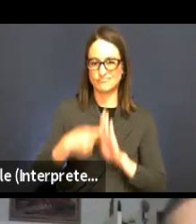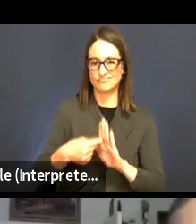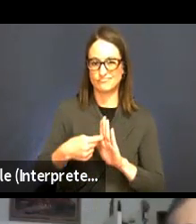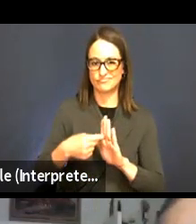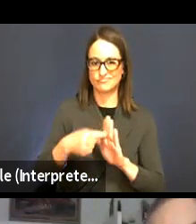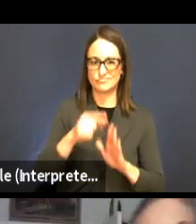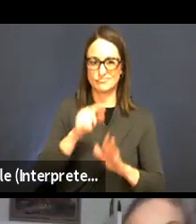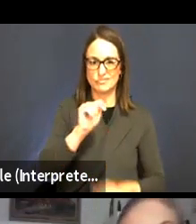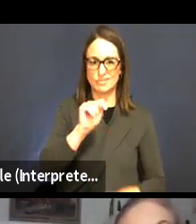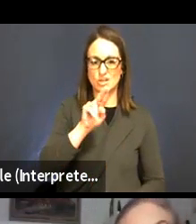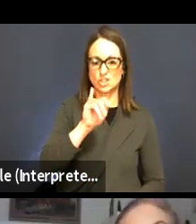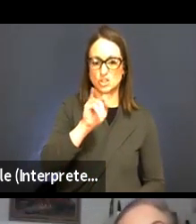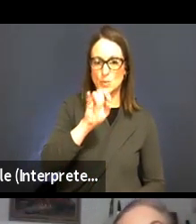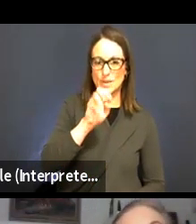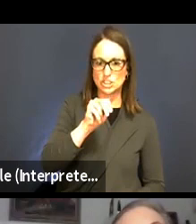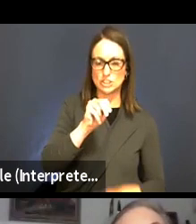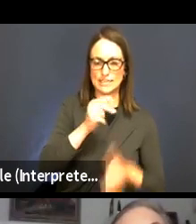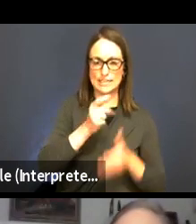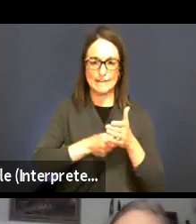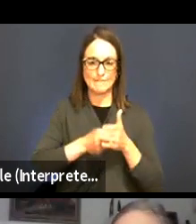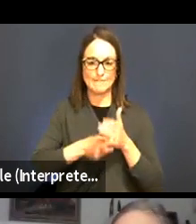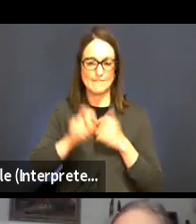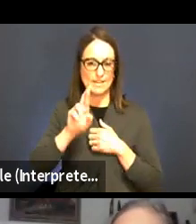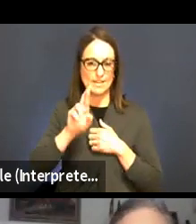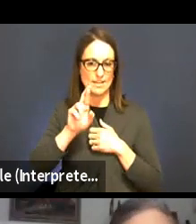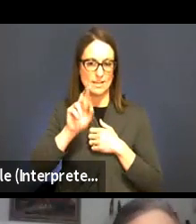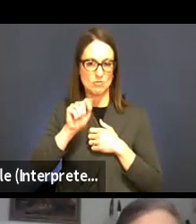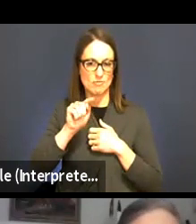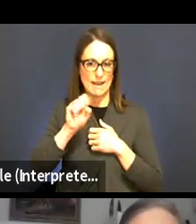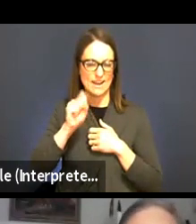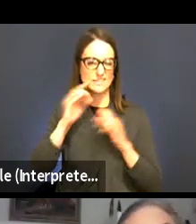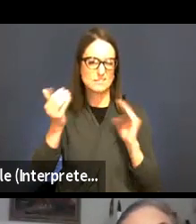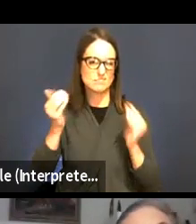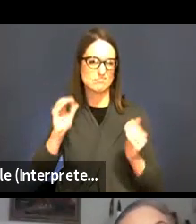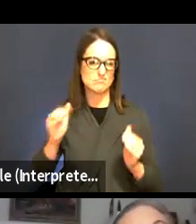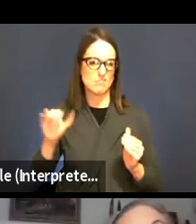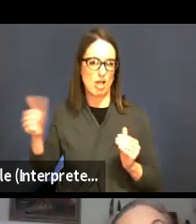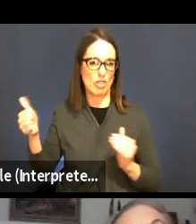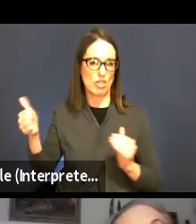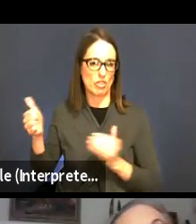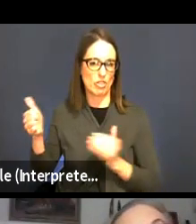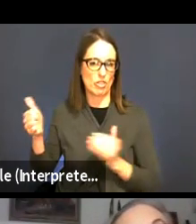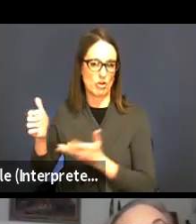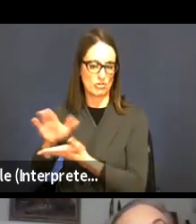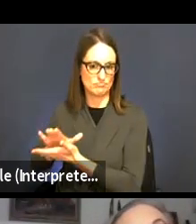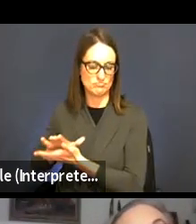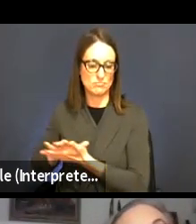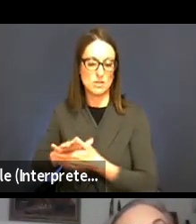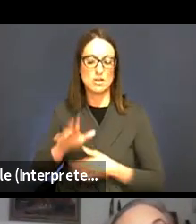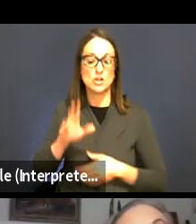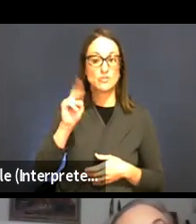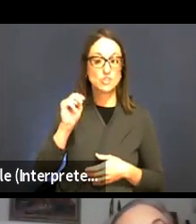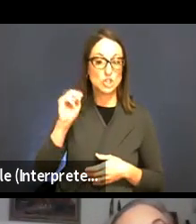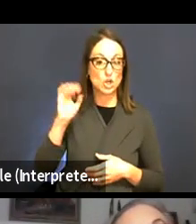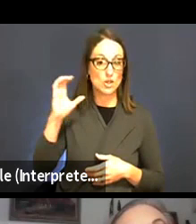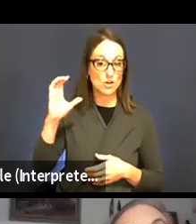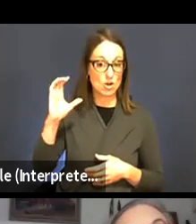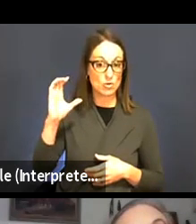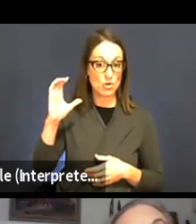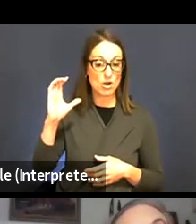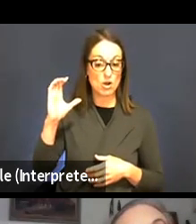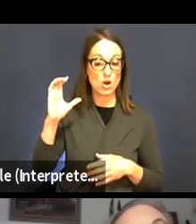rates relative to other institutions. The University of Northern Colorado is the